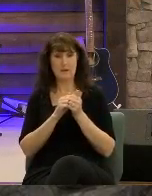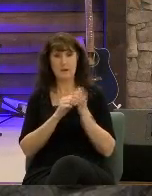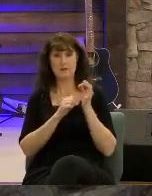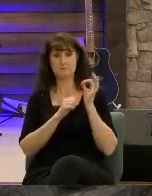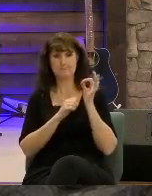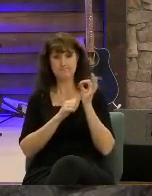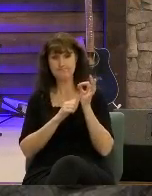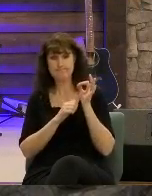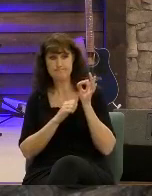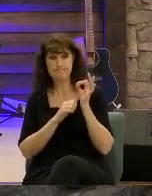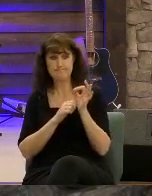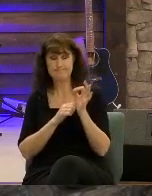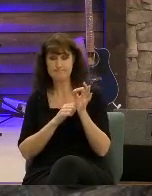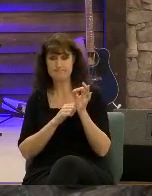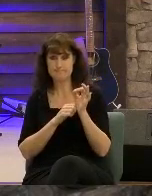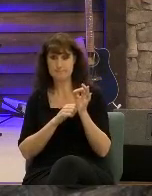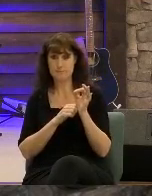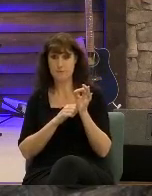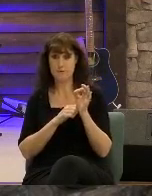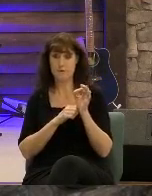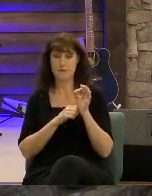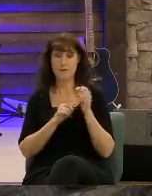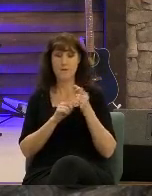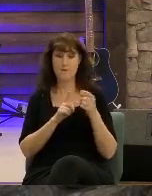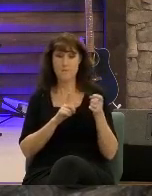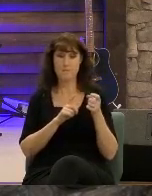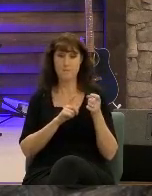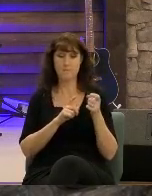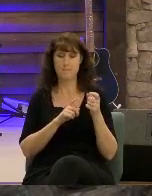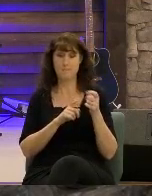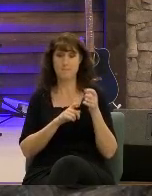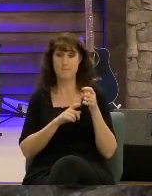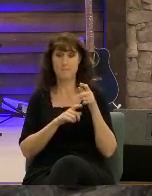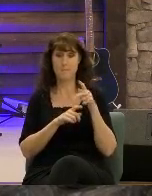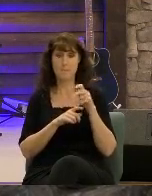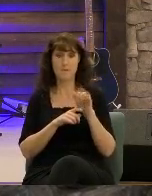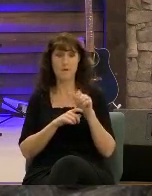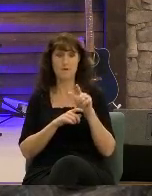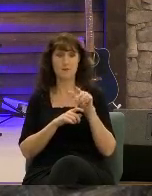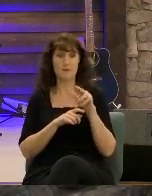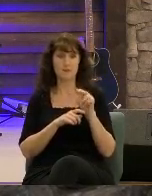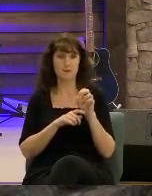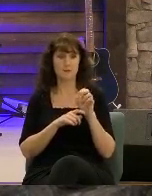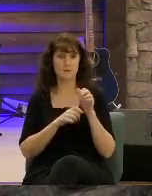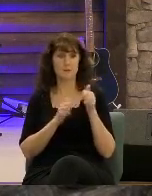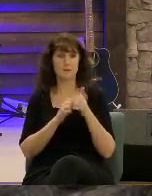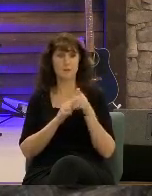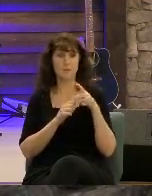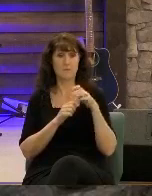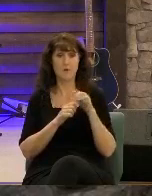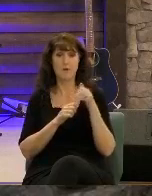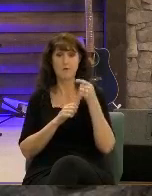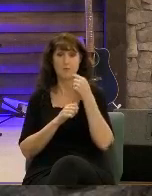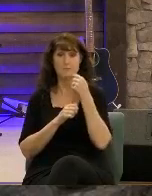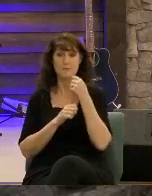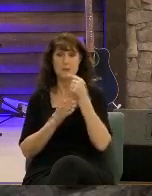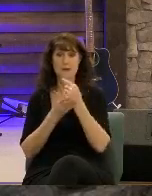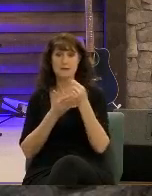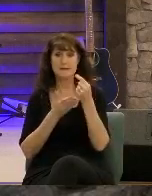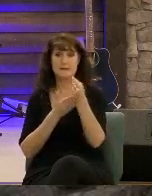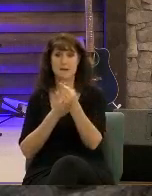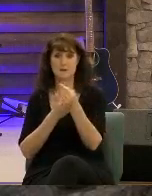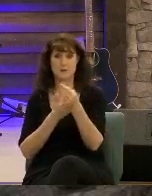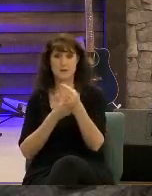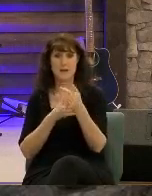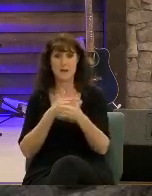okay? With what I am saying this week, with what Paul McGinnis will say next week, and